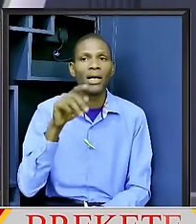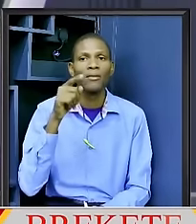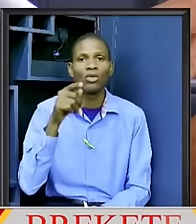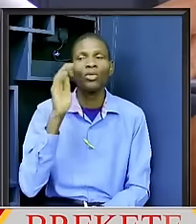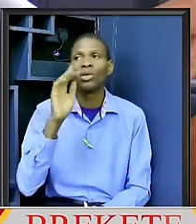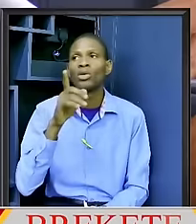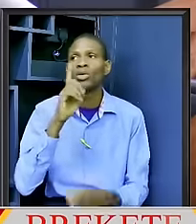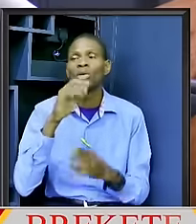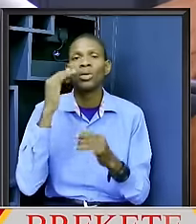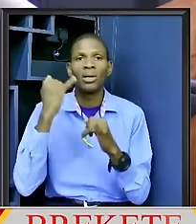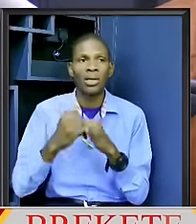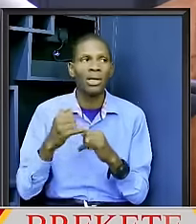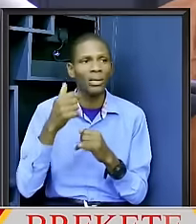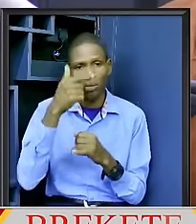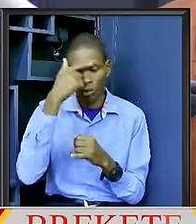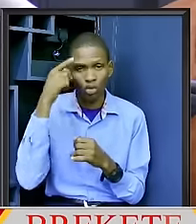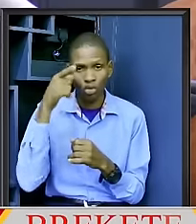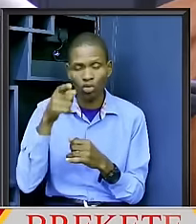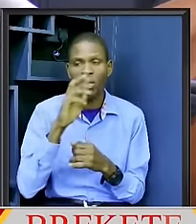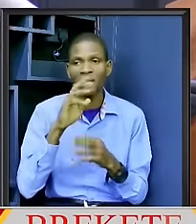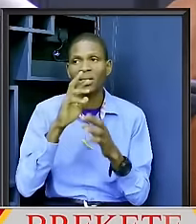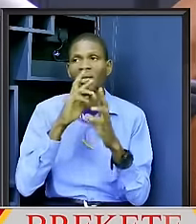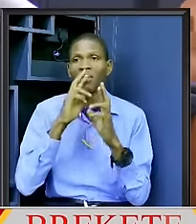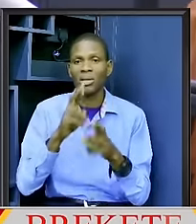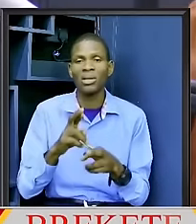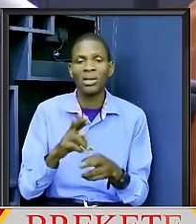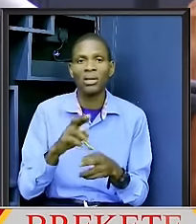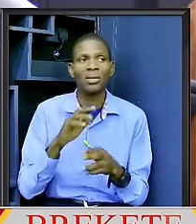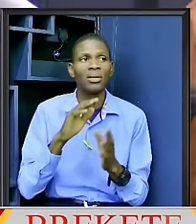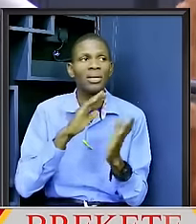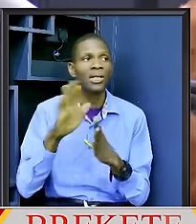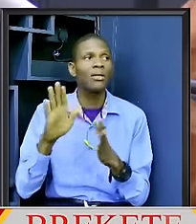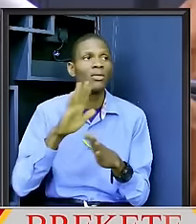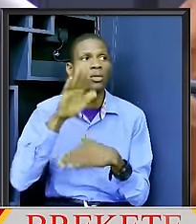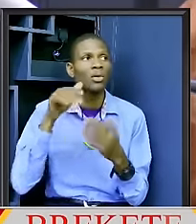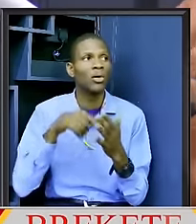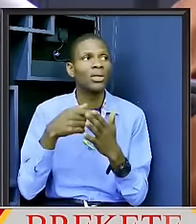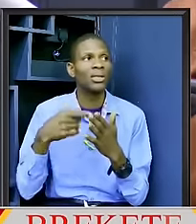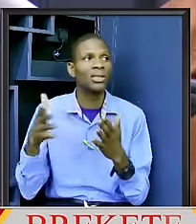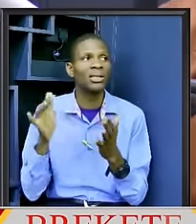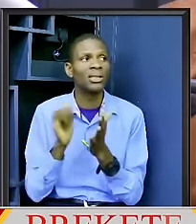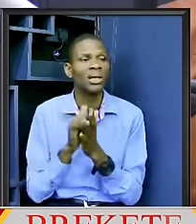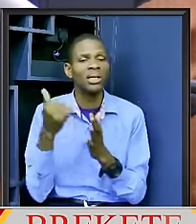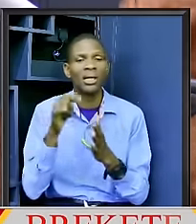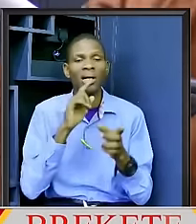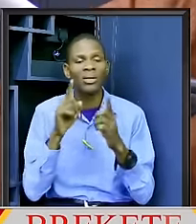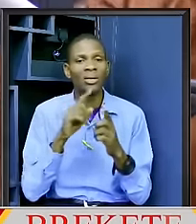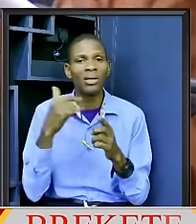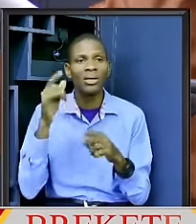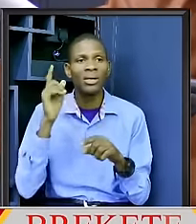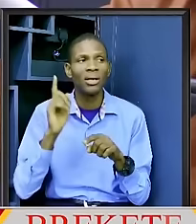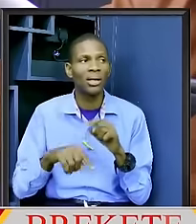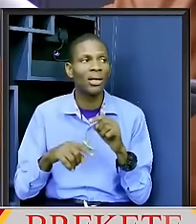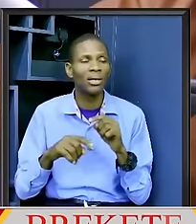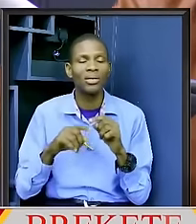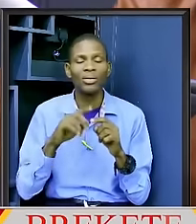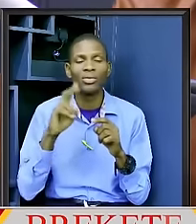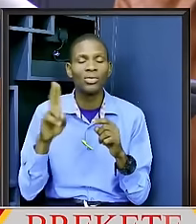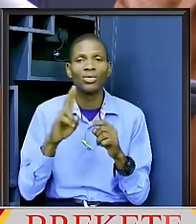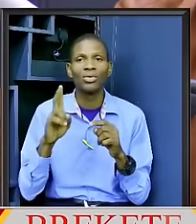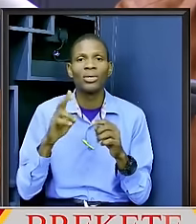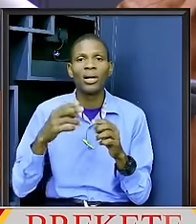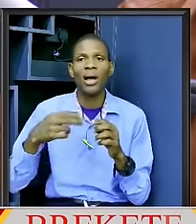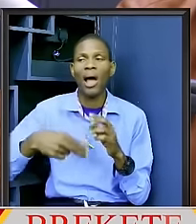go talk last, because oh. Now you be respondent. Yes. Leave all these things where then they talk. They know if it use height and big